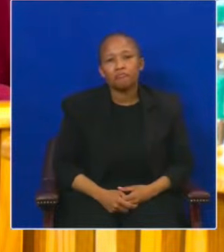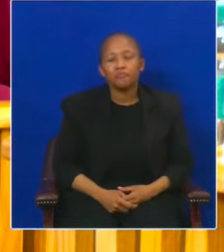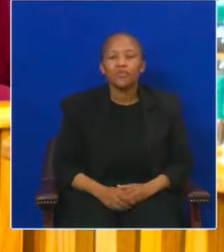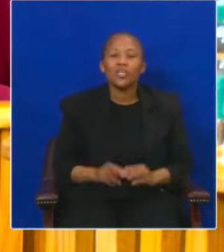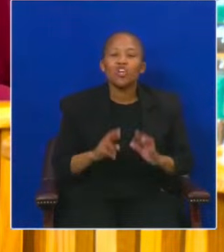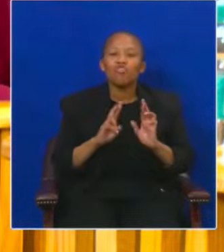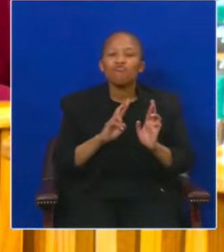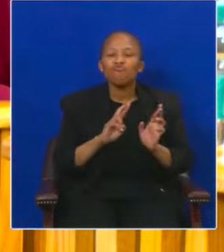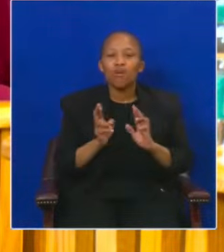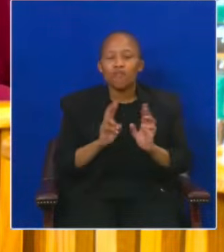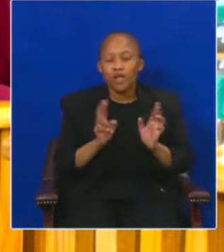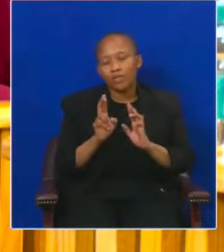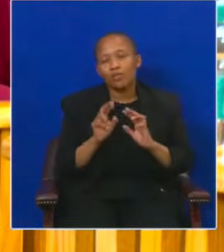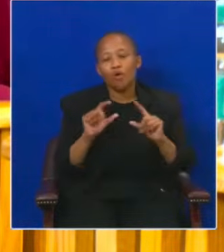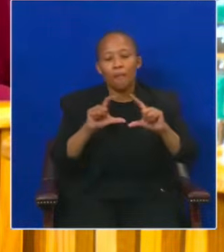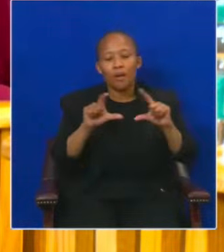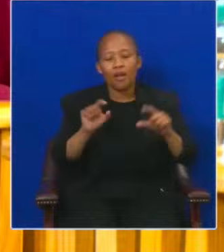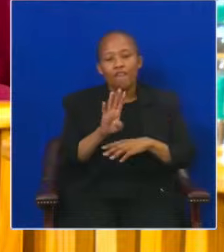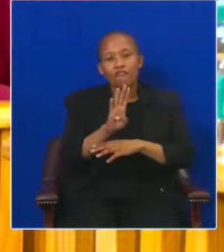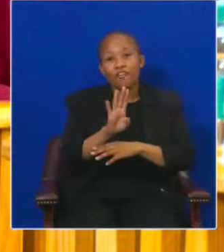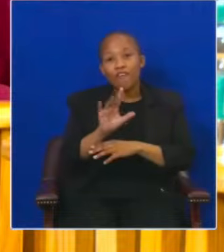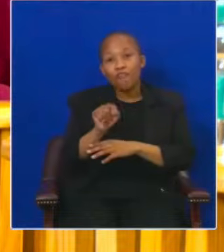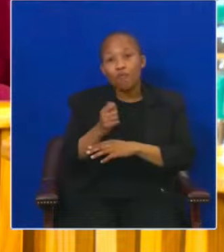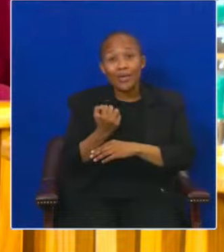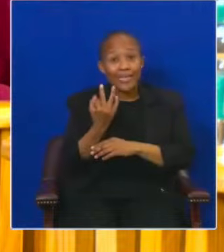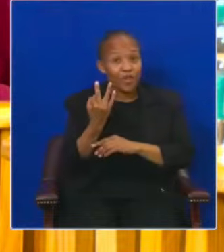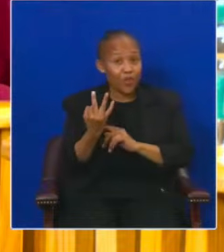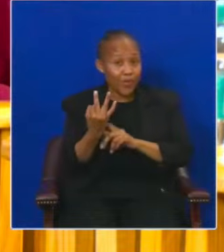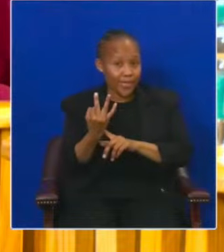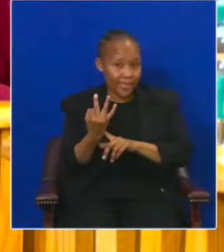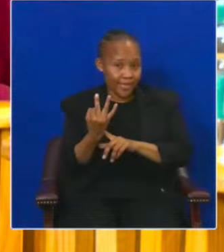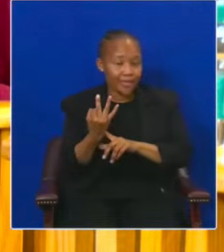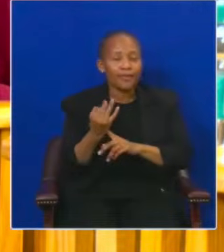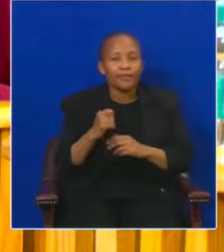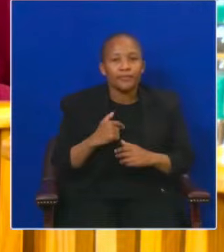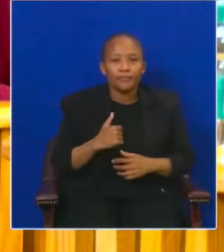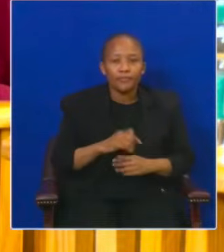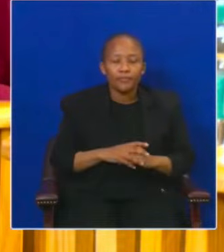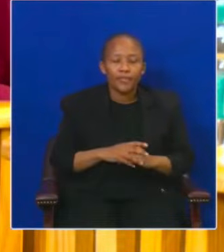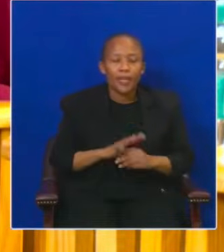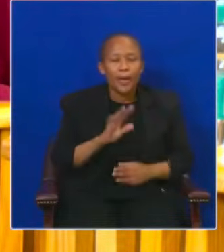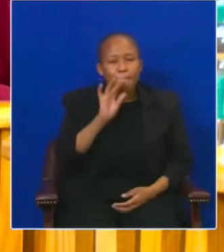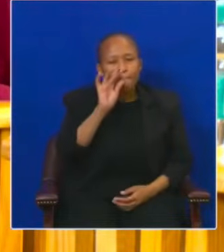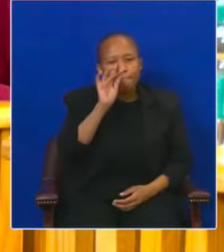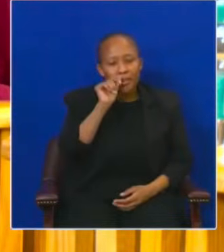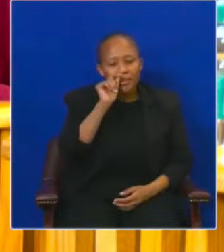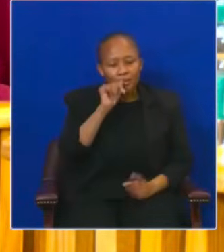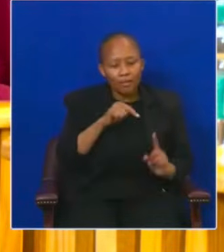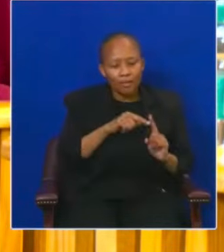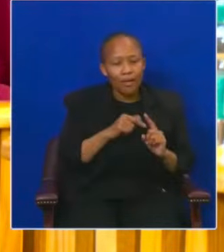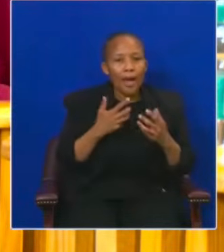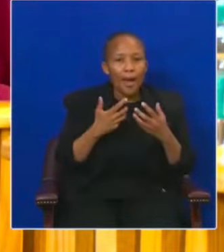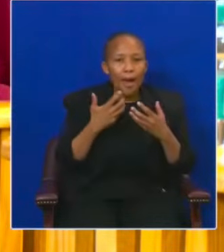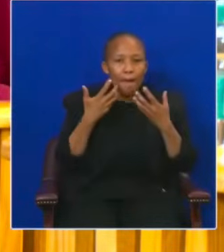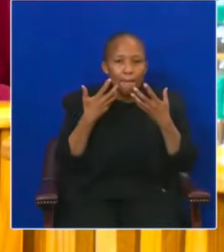45.3, did Mr. Matlala share with you how